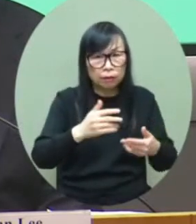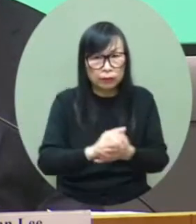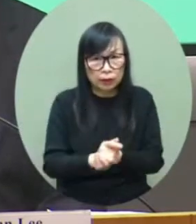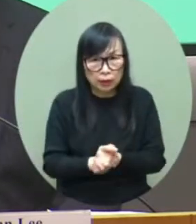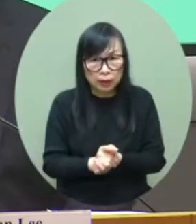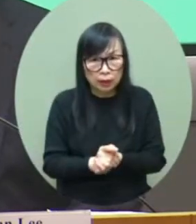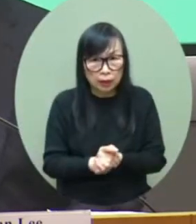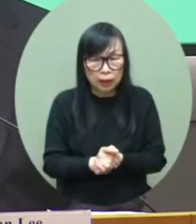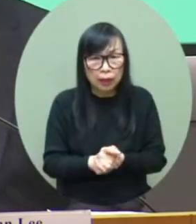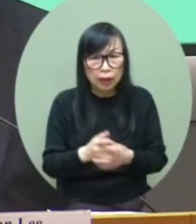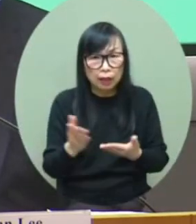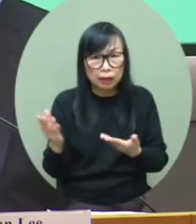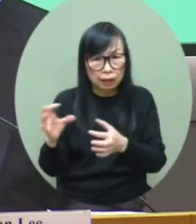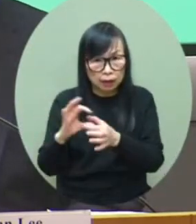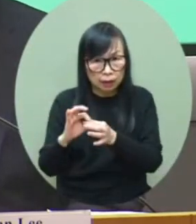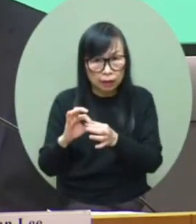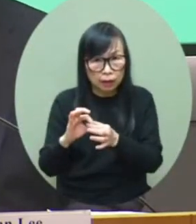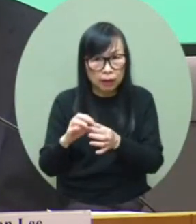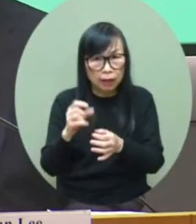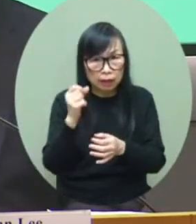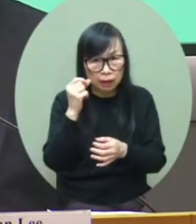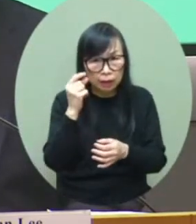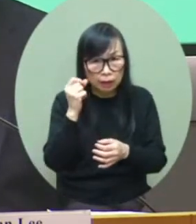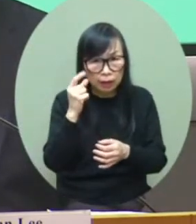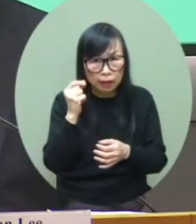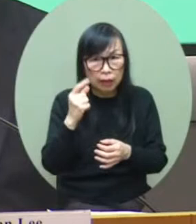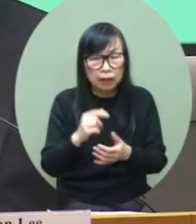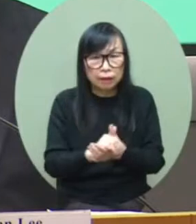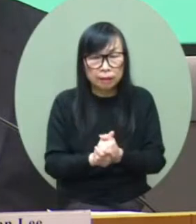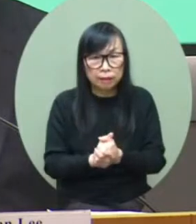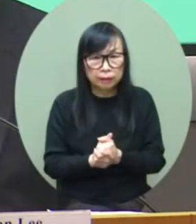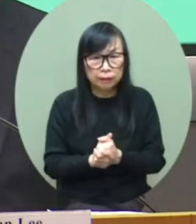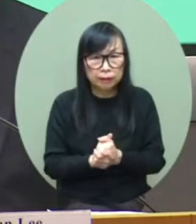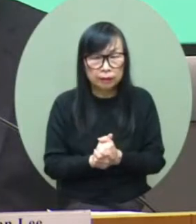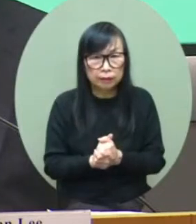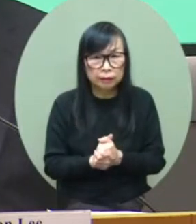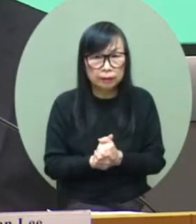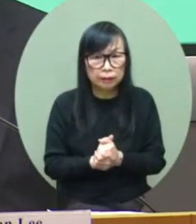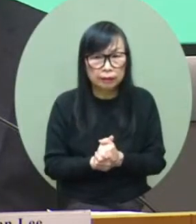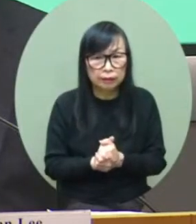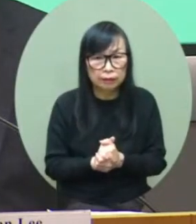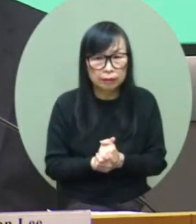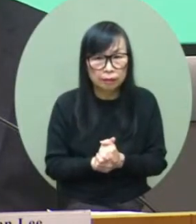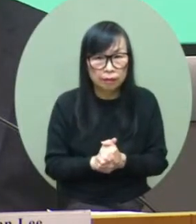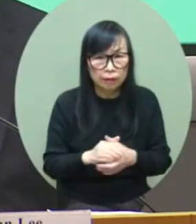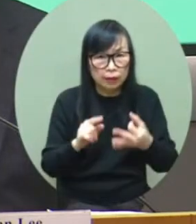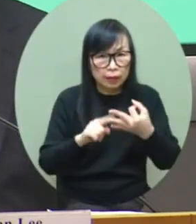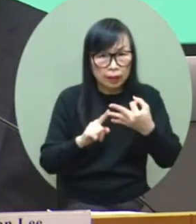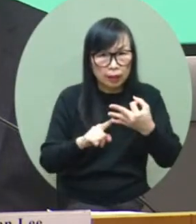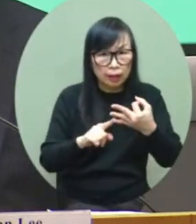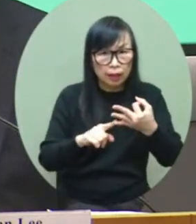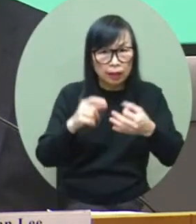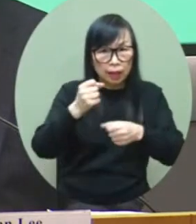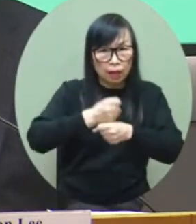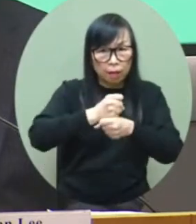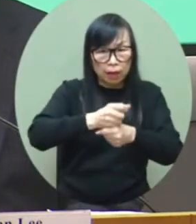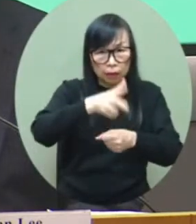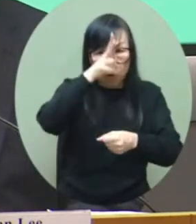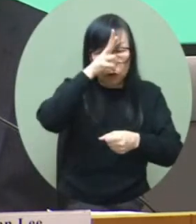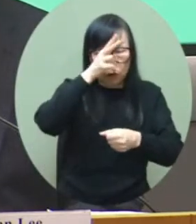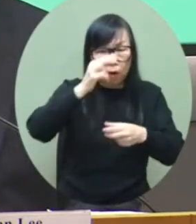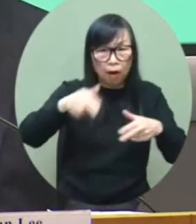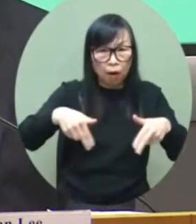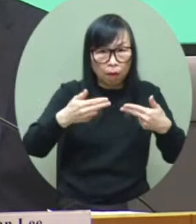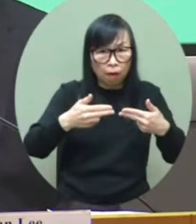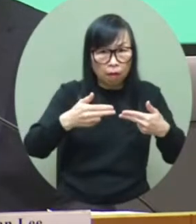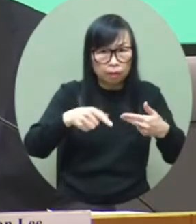other BCPs, such as the Lok Ma Chau Spur Line BCP. Third point, for the